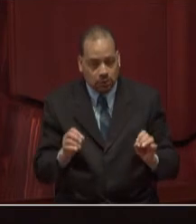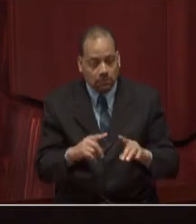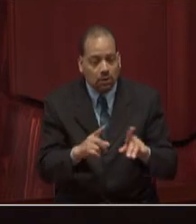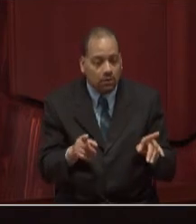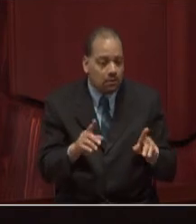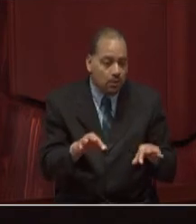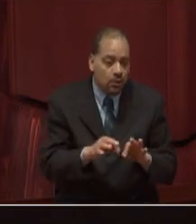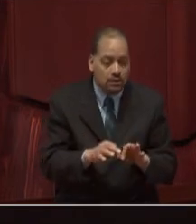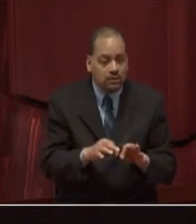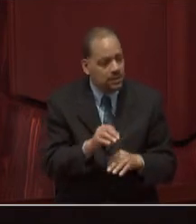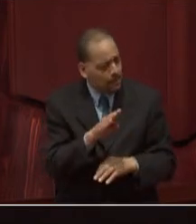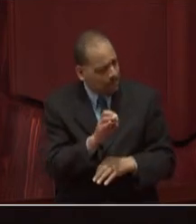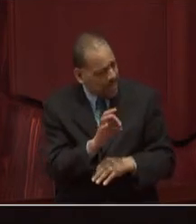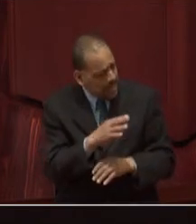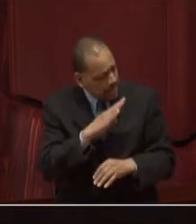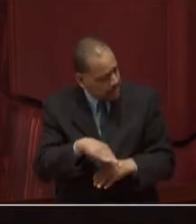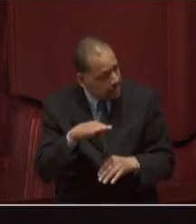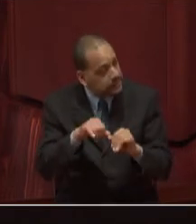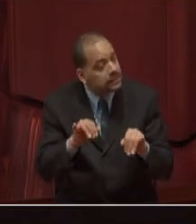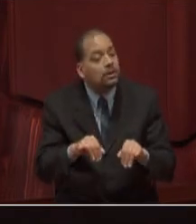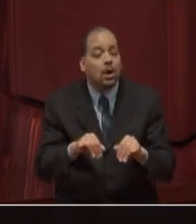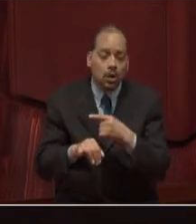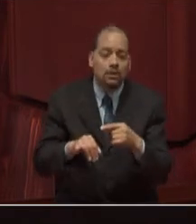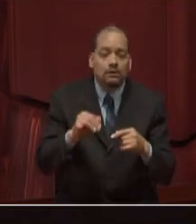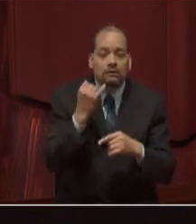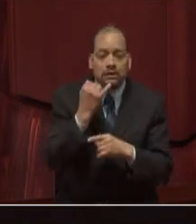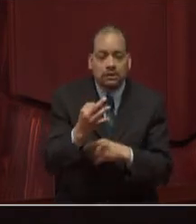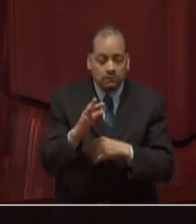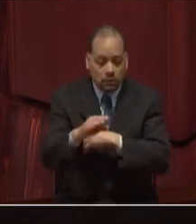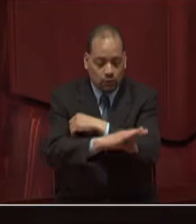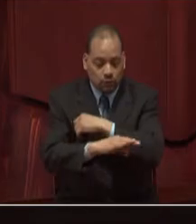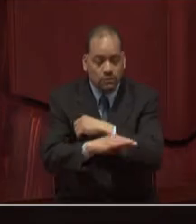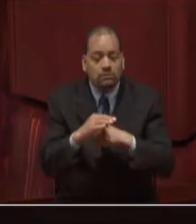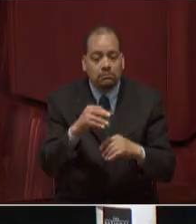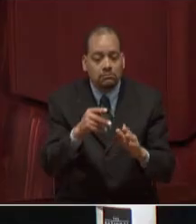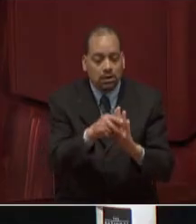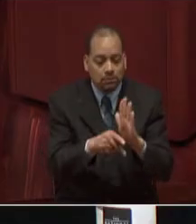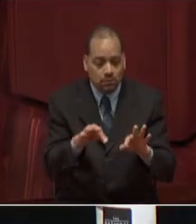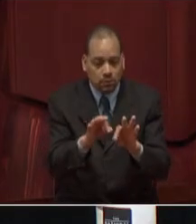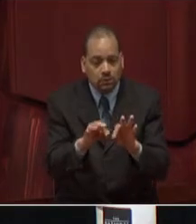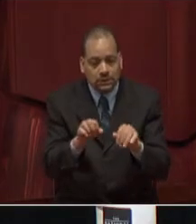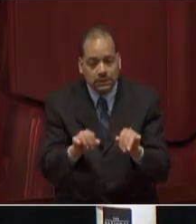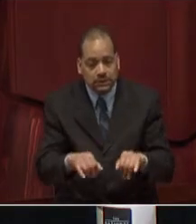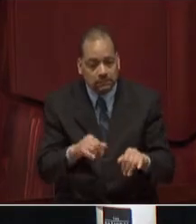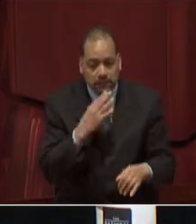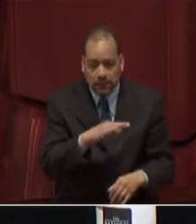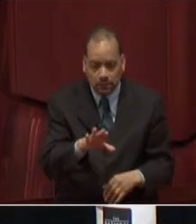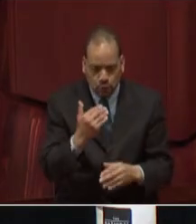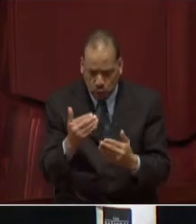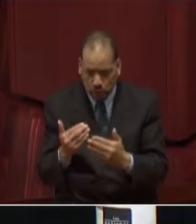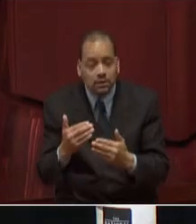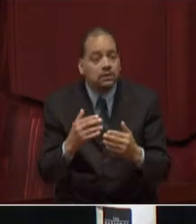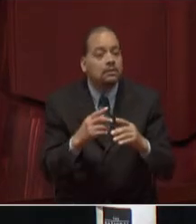systems can doom your foreign policy, but good systems don't guarantee success either. Mm-hmm. The personalities are crucial. And to get back to your